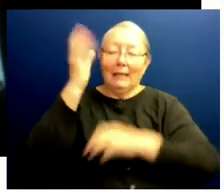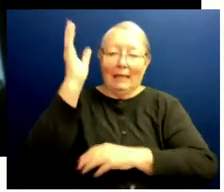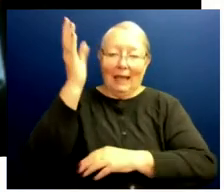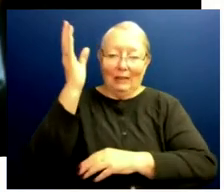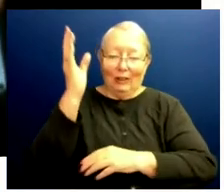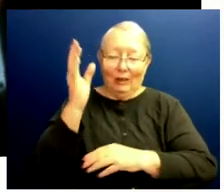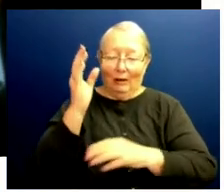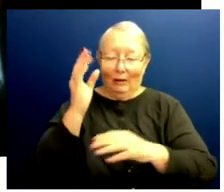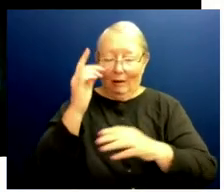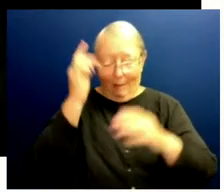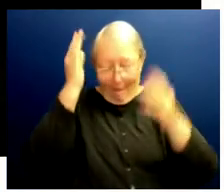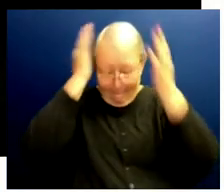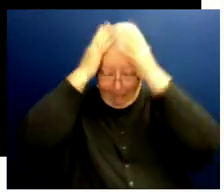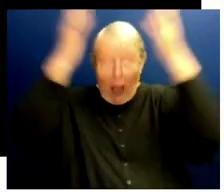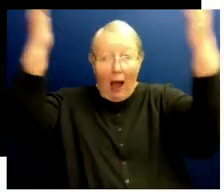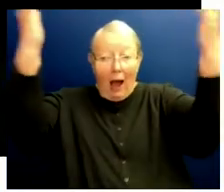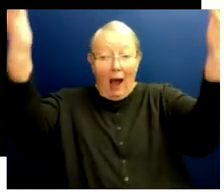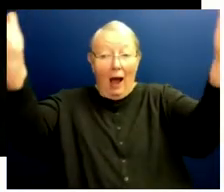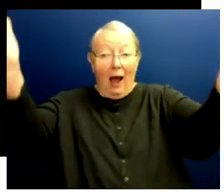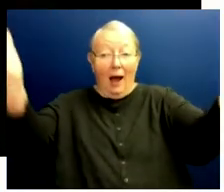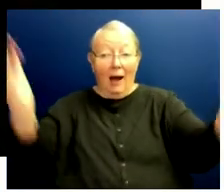my mind. Thank you very much.